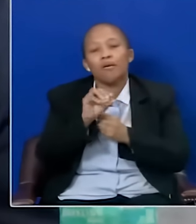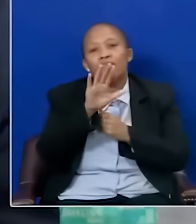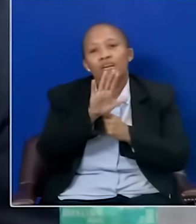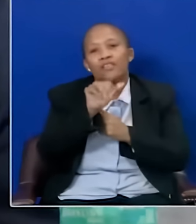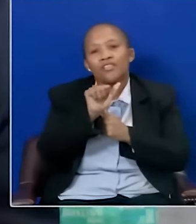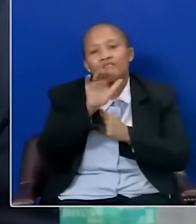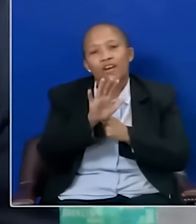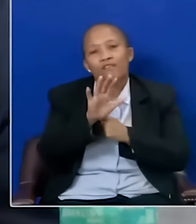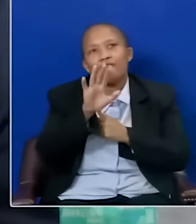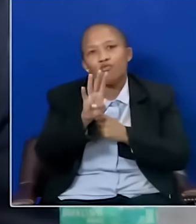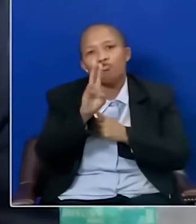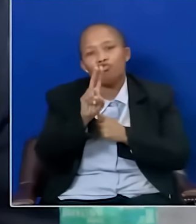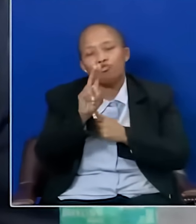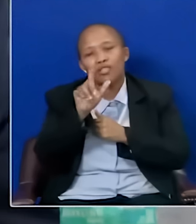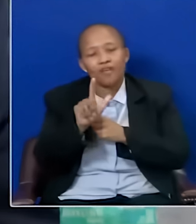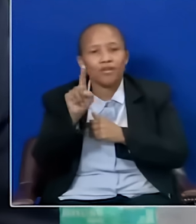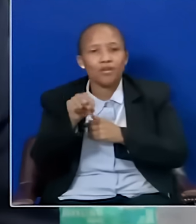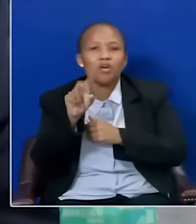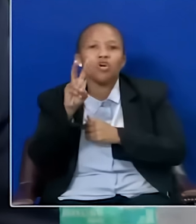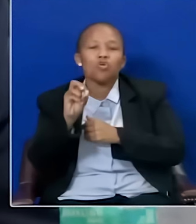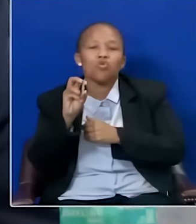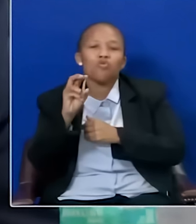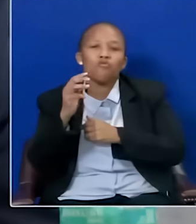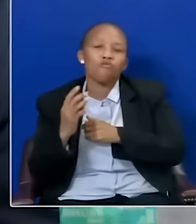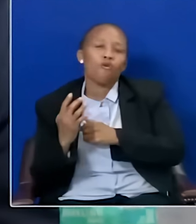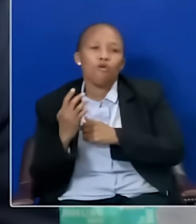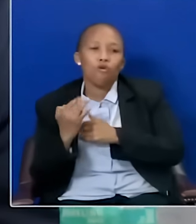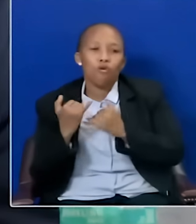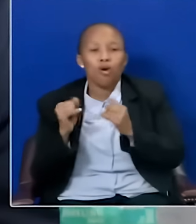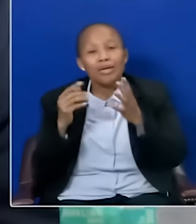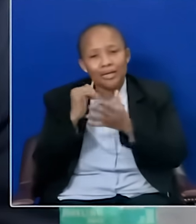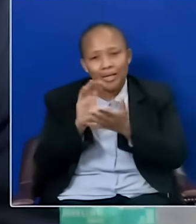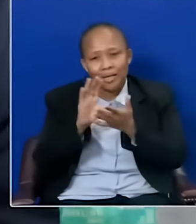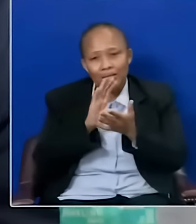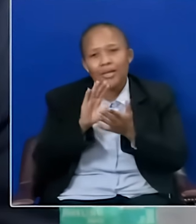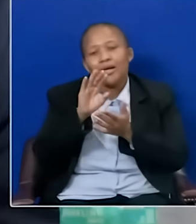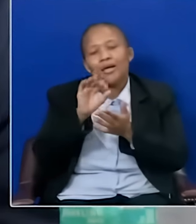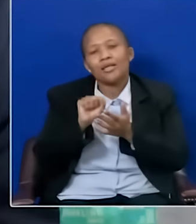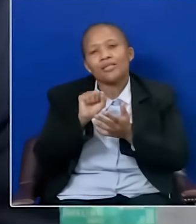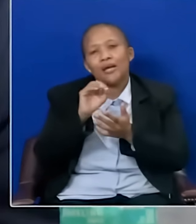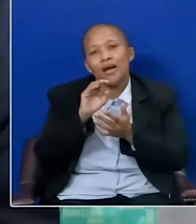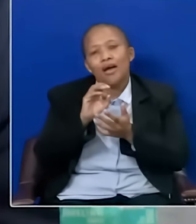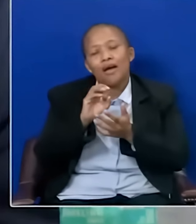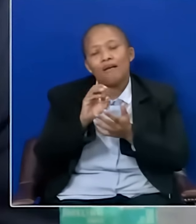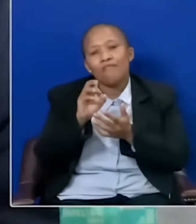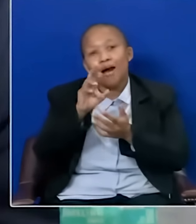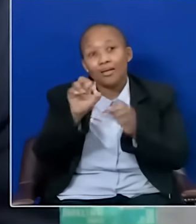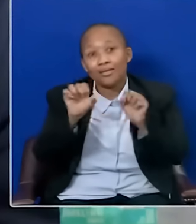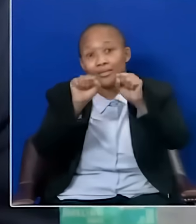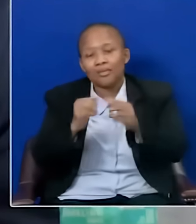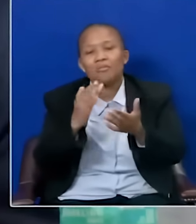565427 of 2024 on the FSL system. And the reason given in the system reads